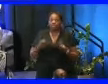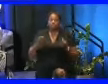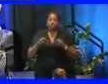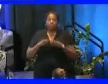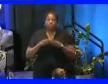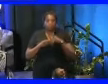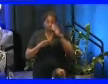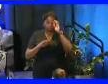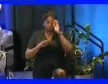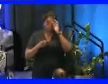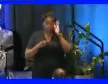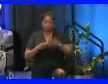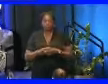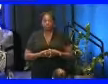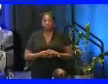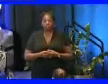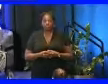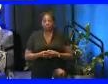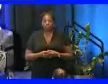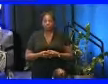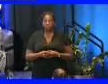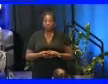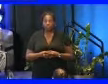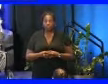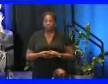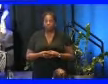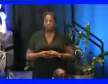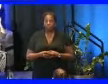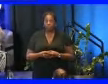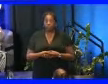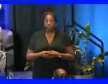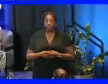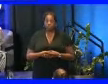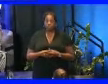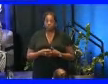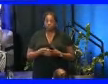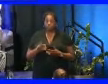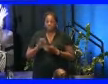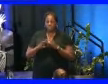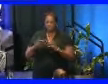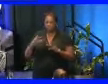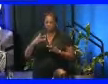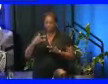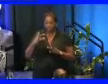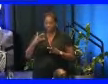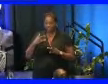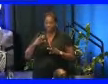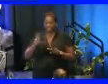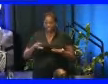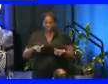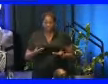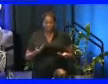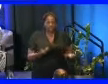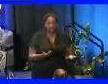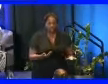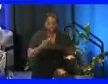like it's just like, you have no, it's just like, well, we have to do this. So here you are, and we're going to do that.